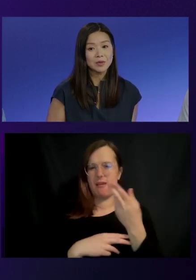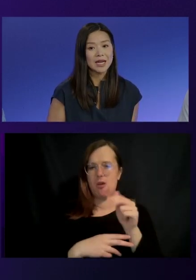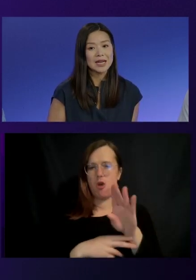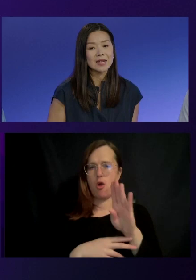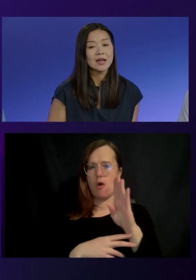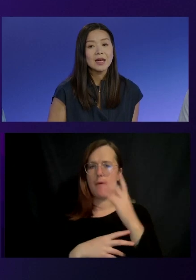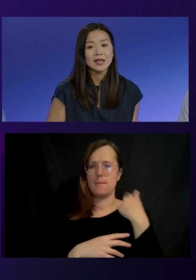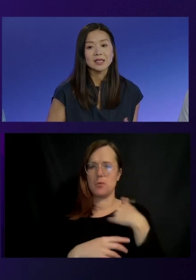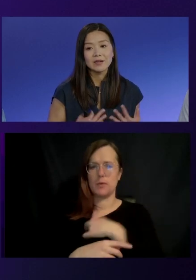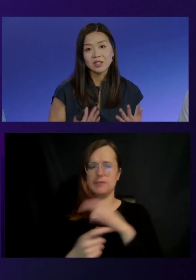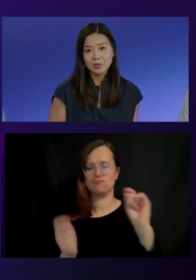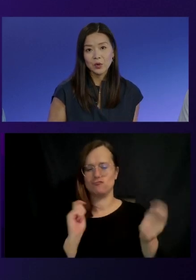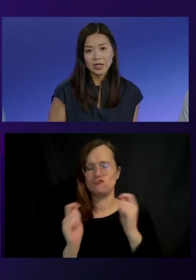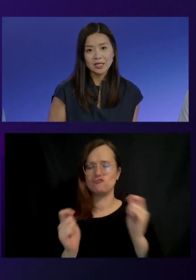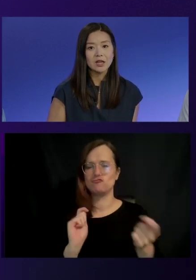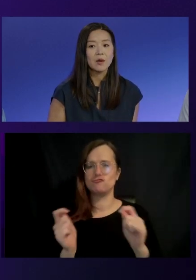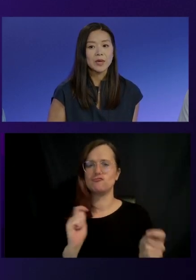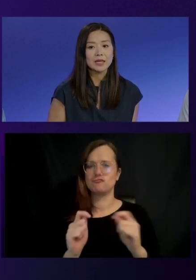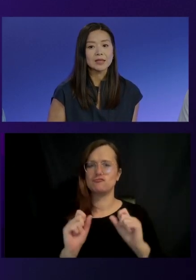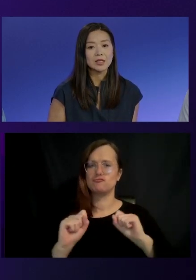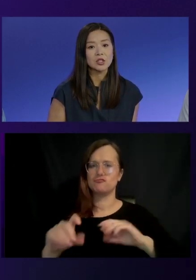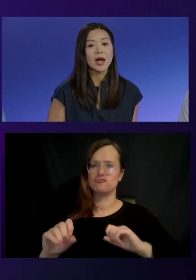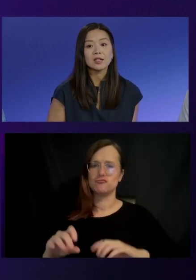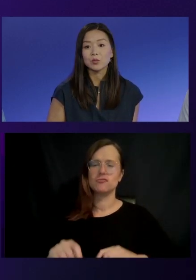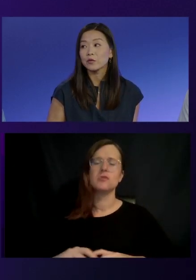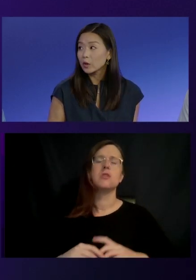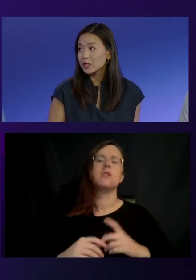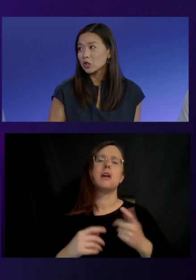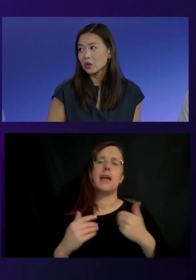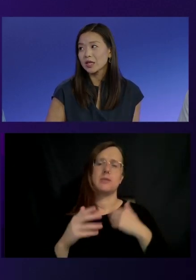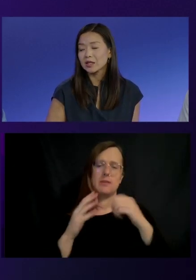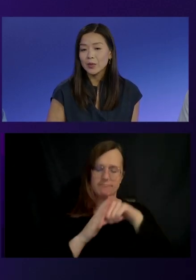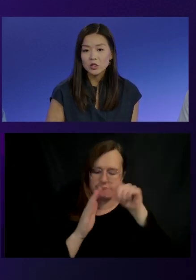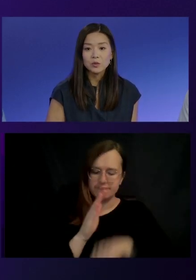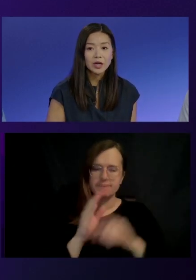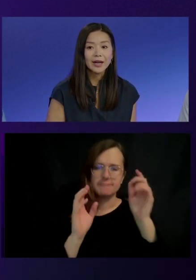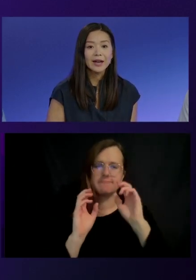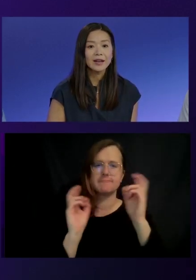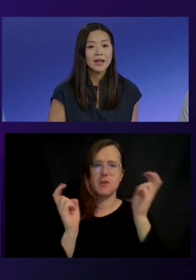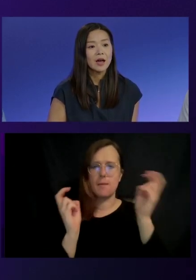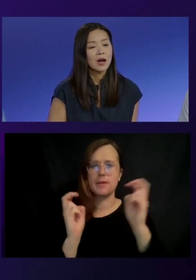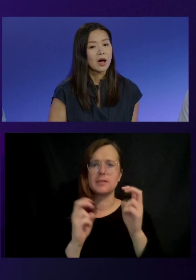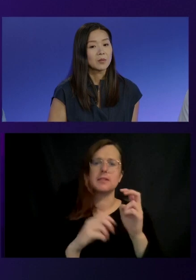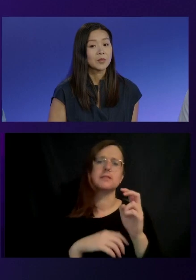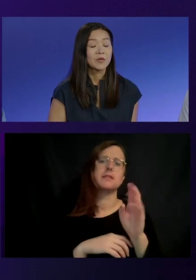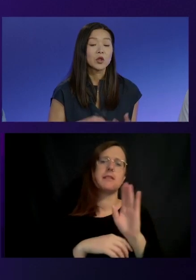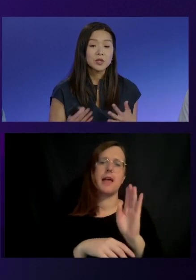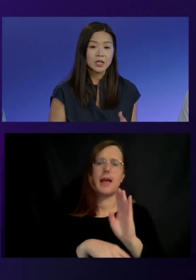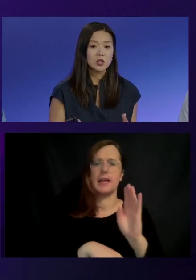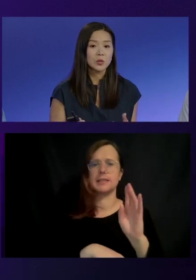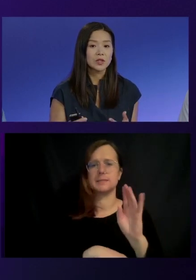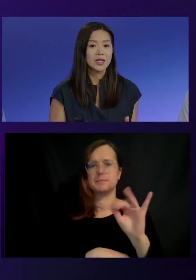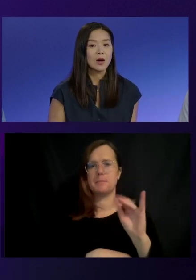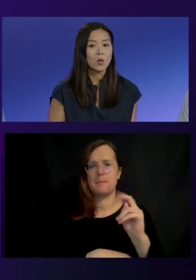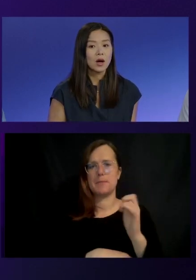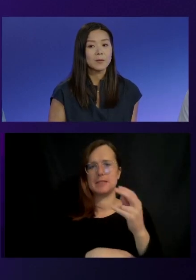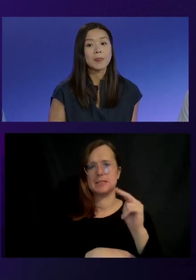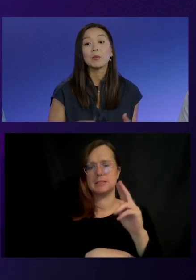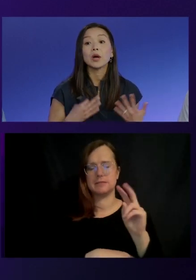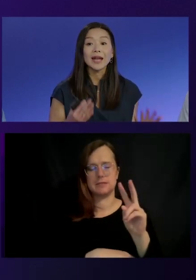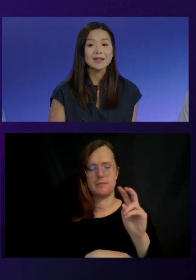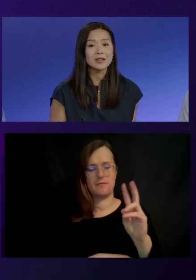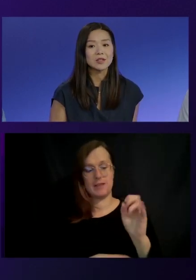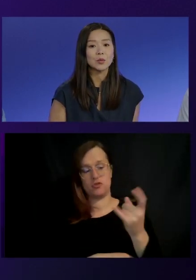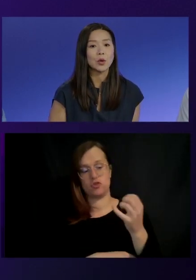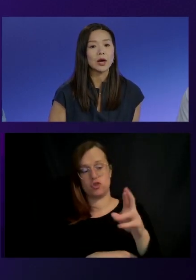constantly updating that dives deeper into topics such as performance tuning and benchmarking. But for those customers that want